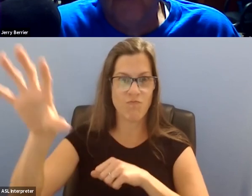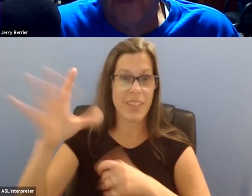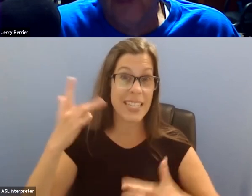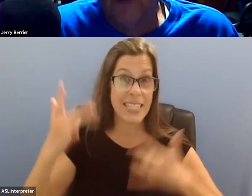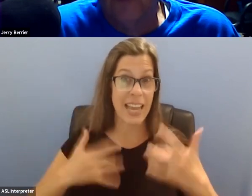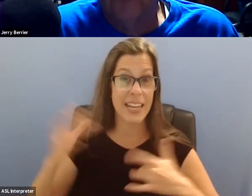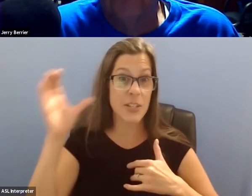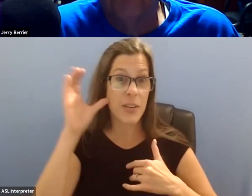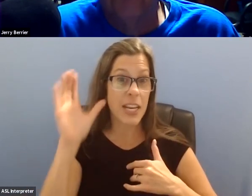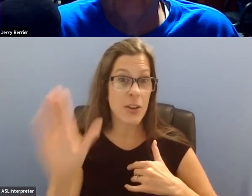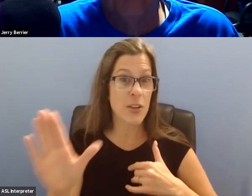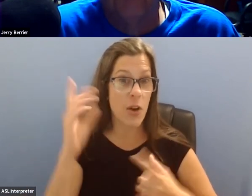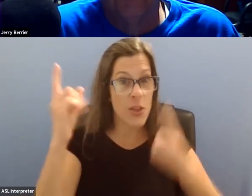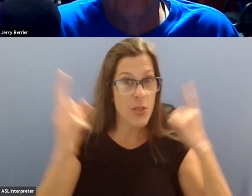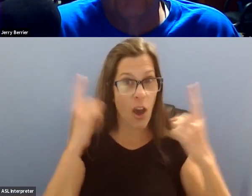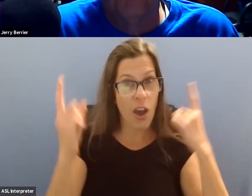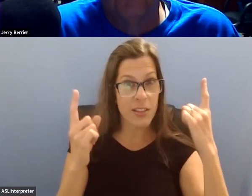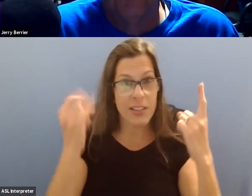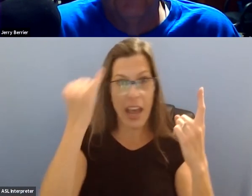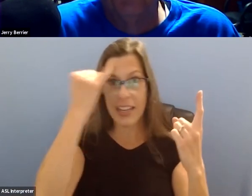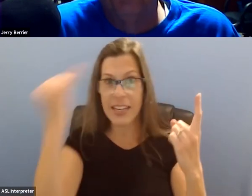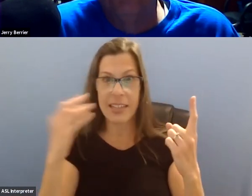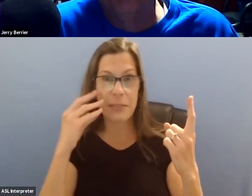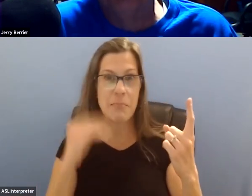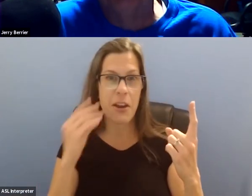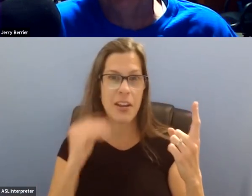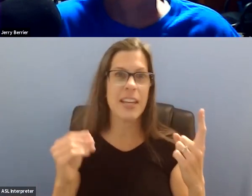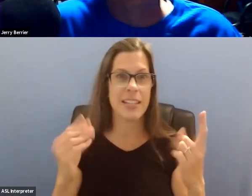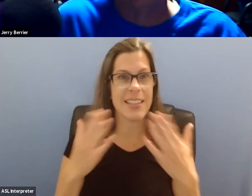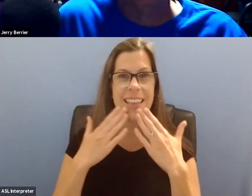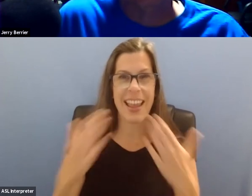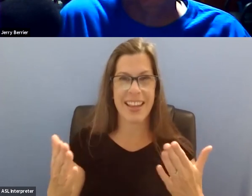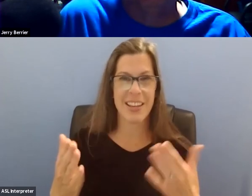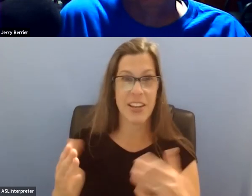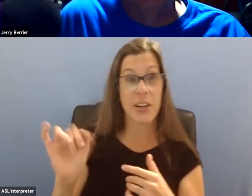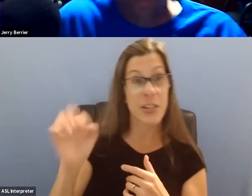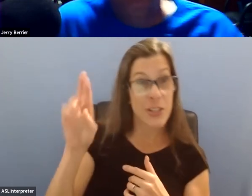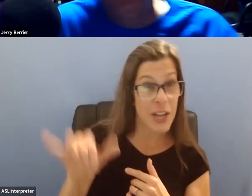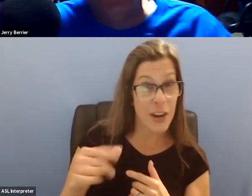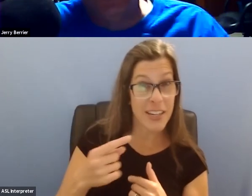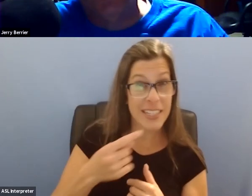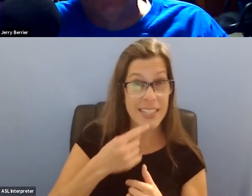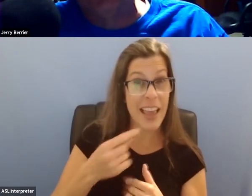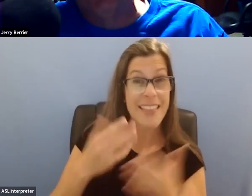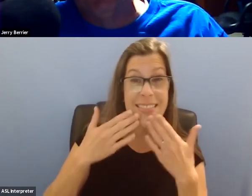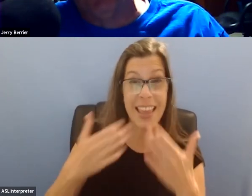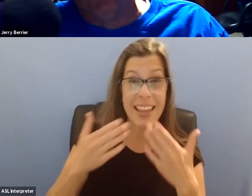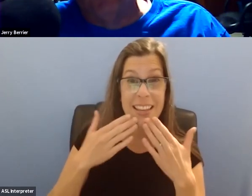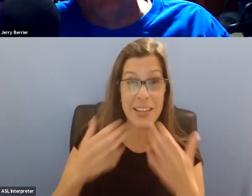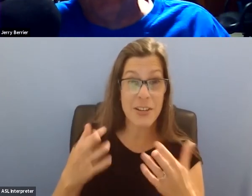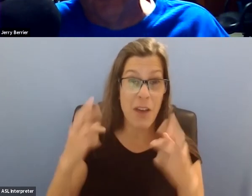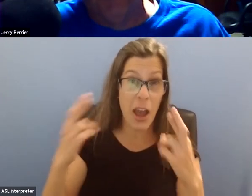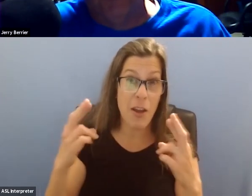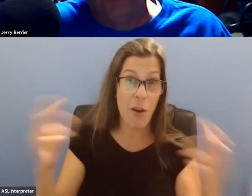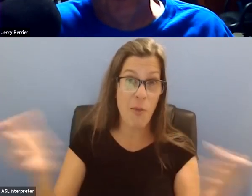your own experiences in there as well. Thank you. And thank you, Freya. This has been fun and I hope it's been enjoyable